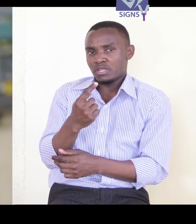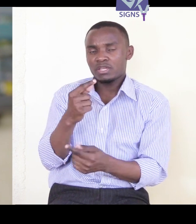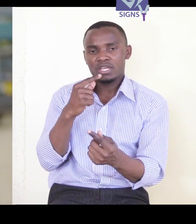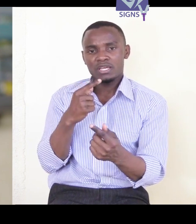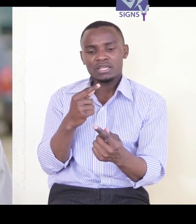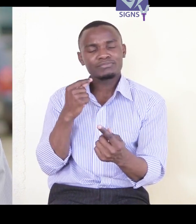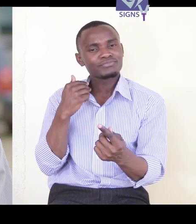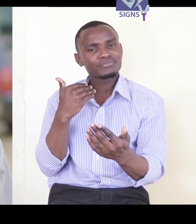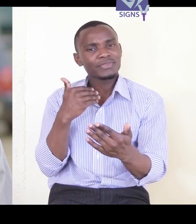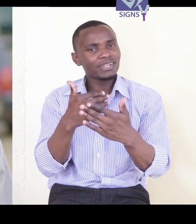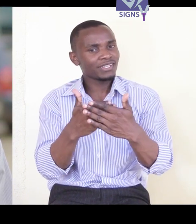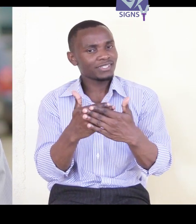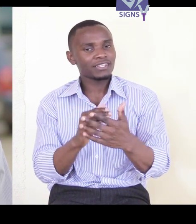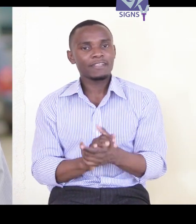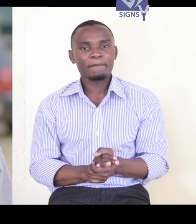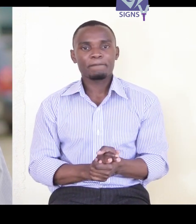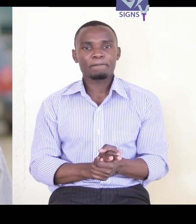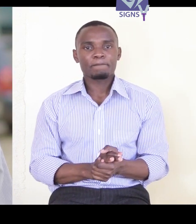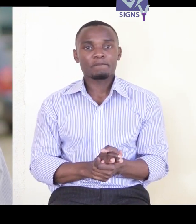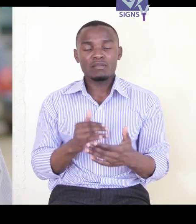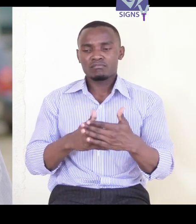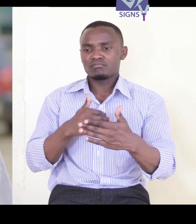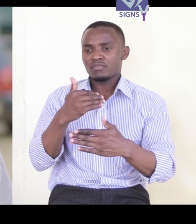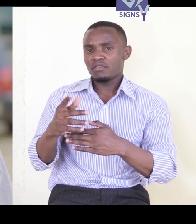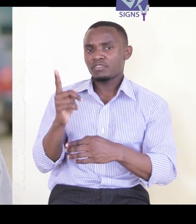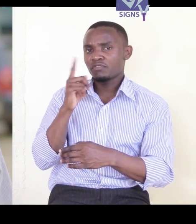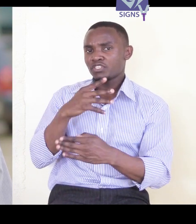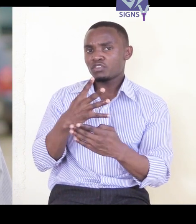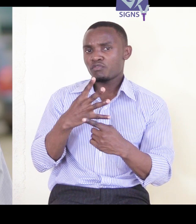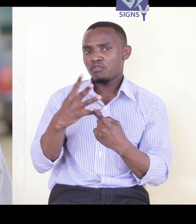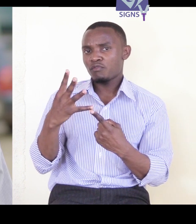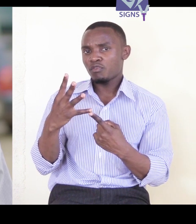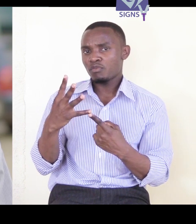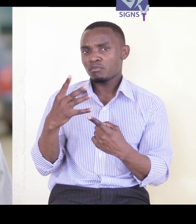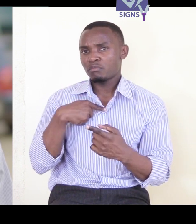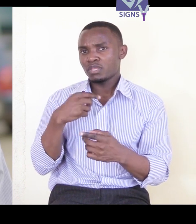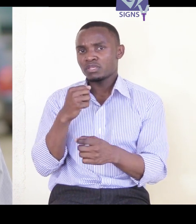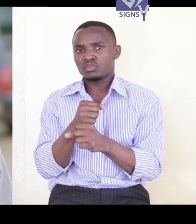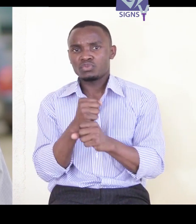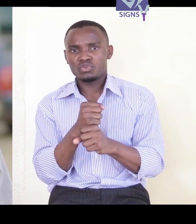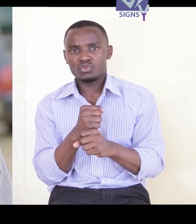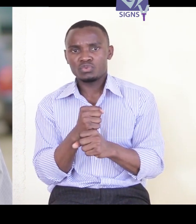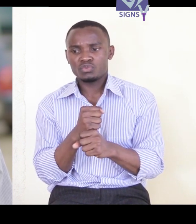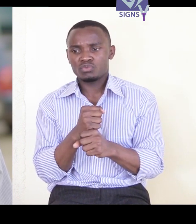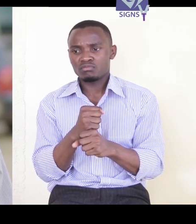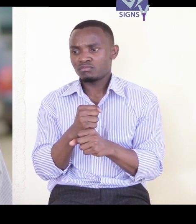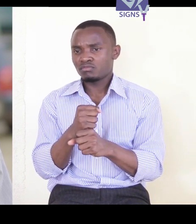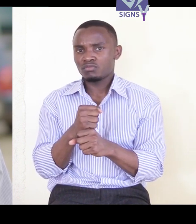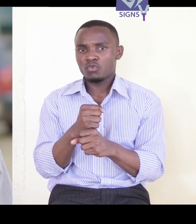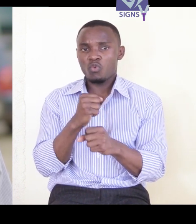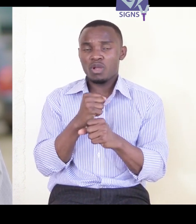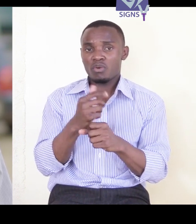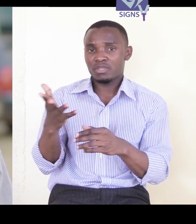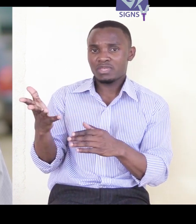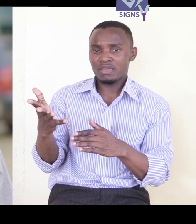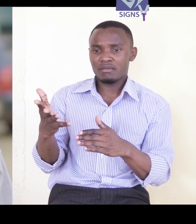blind recently. After completing my Form 4, I was engaged in one of the special